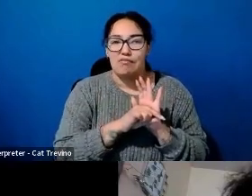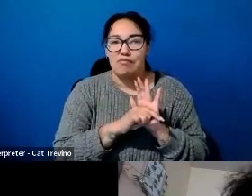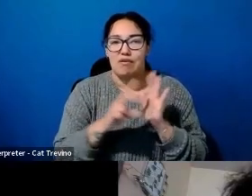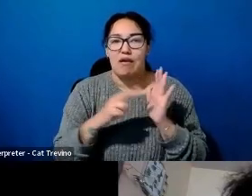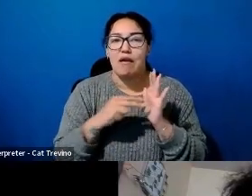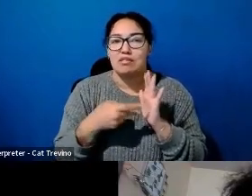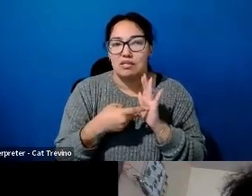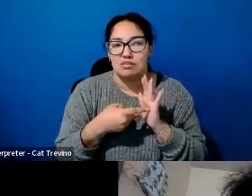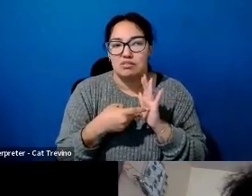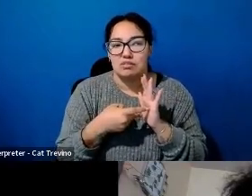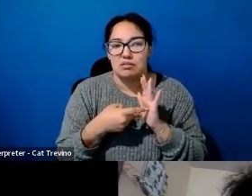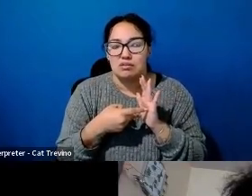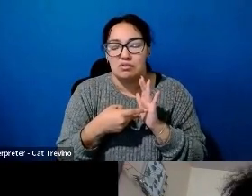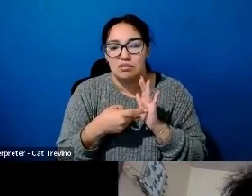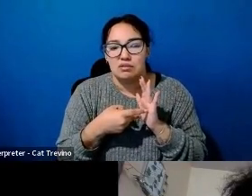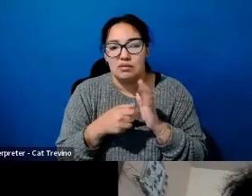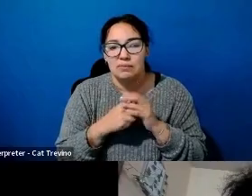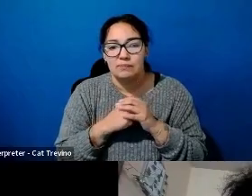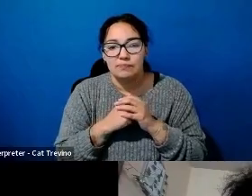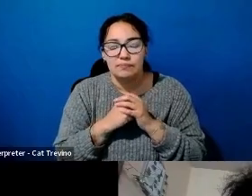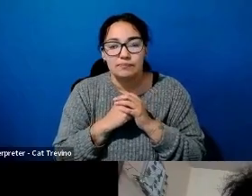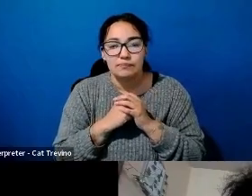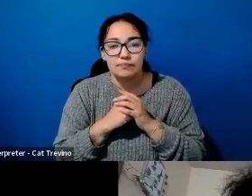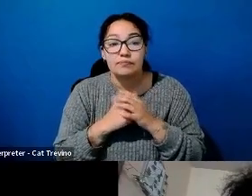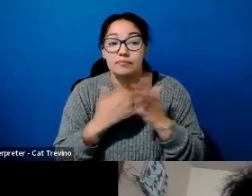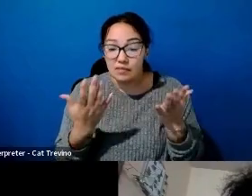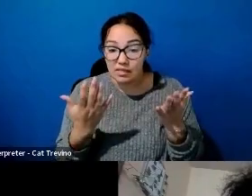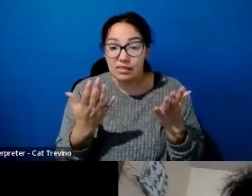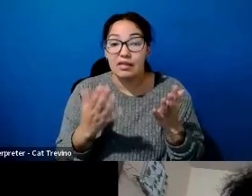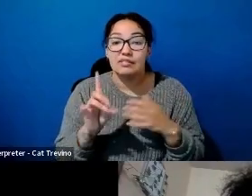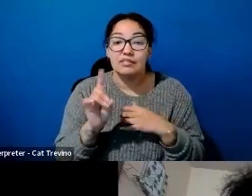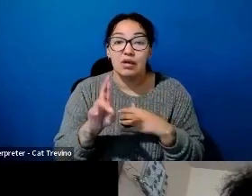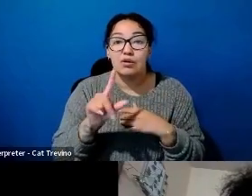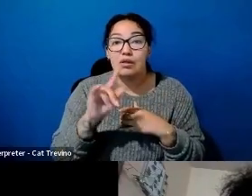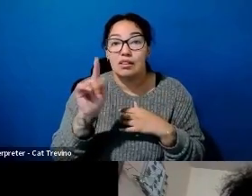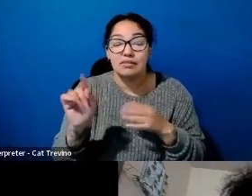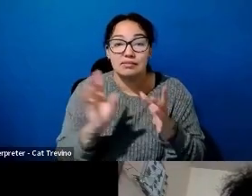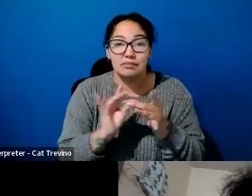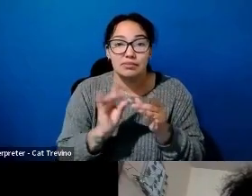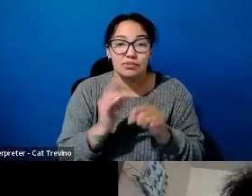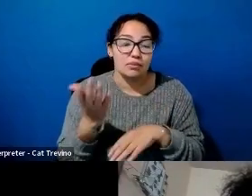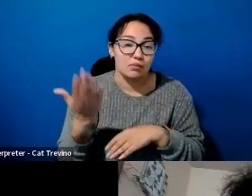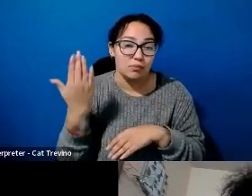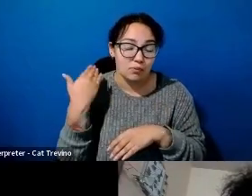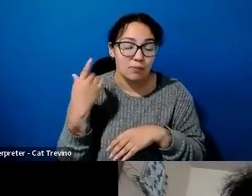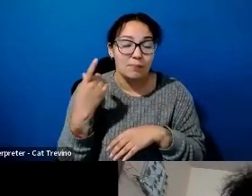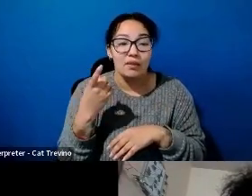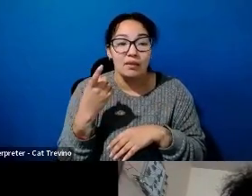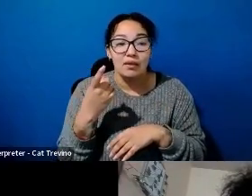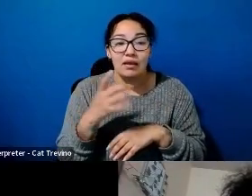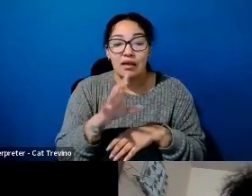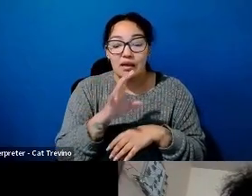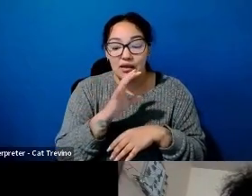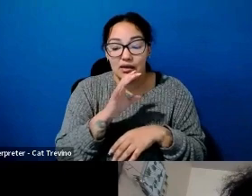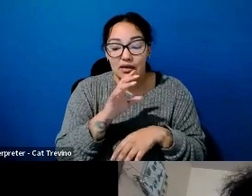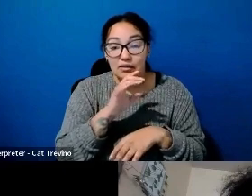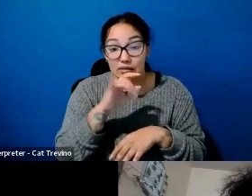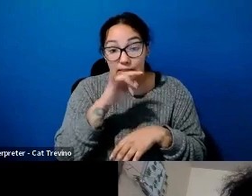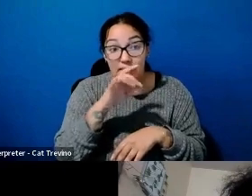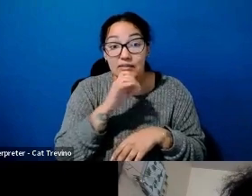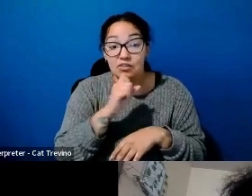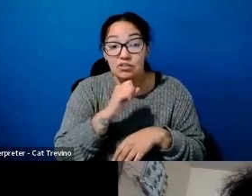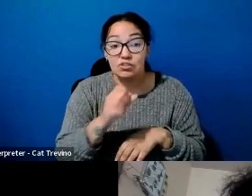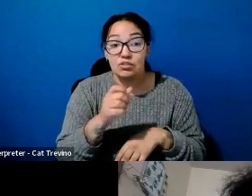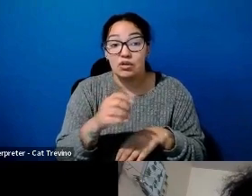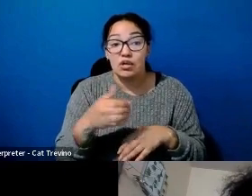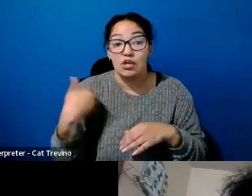connotation. And as Dr. Liz said earlier, a child under the age of 18 cannot